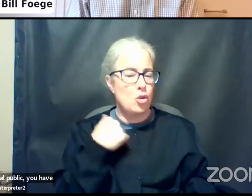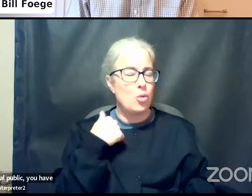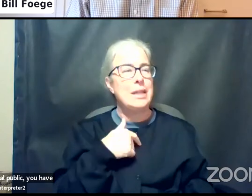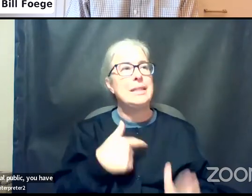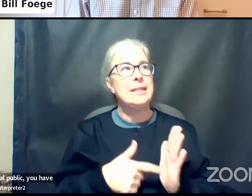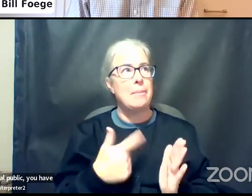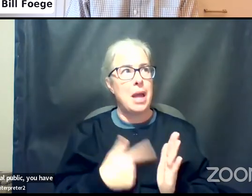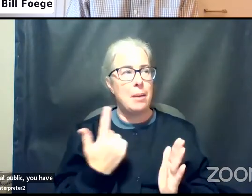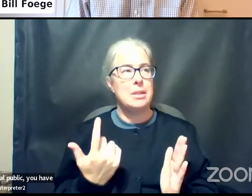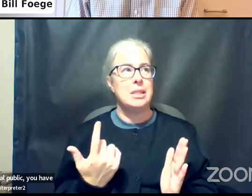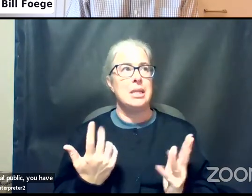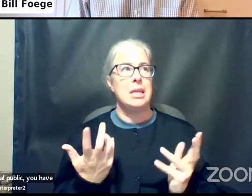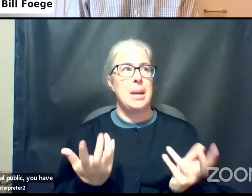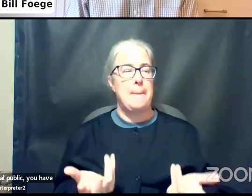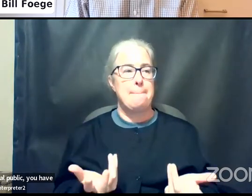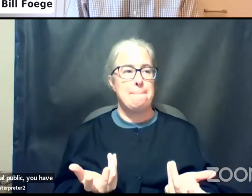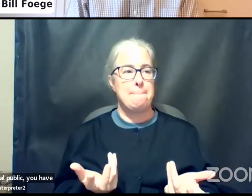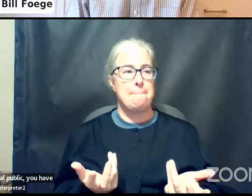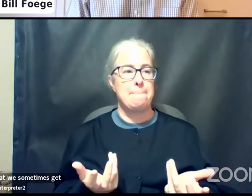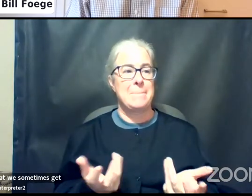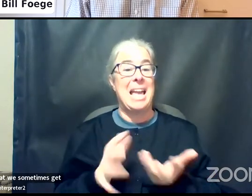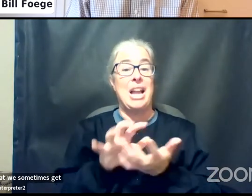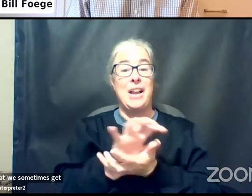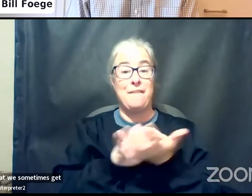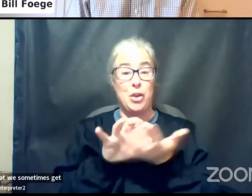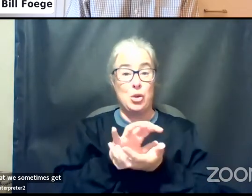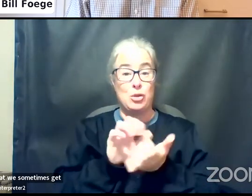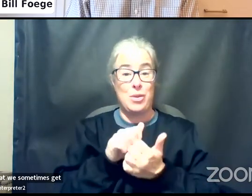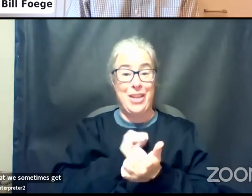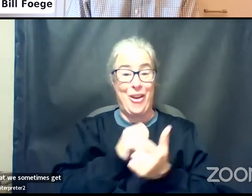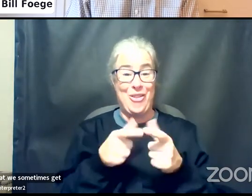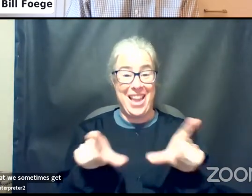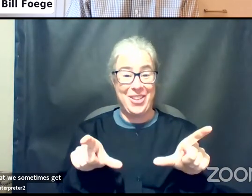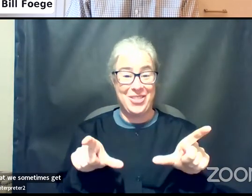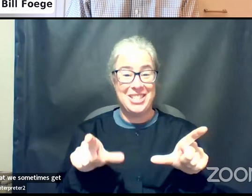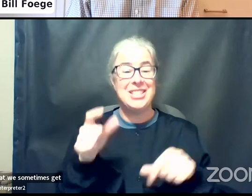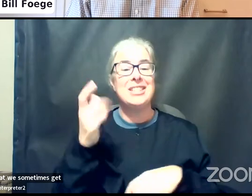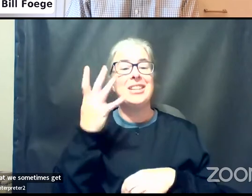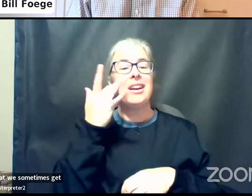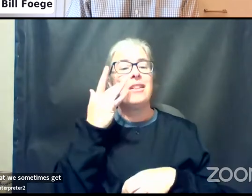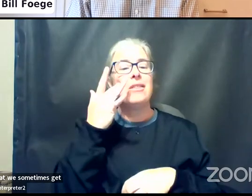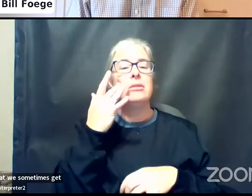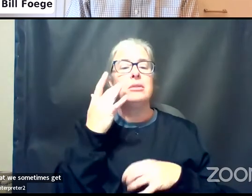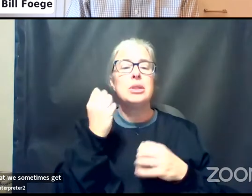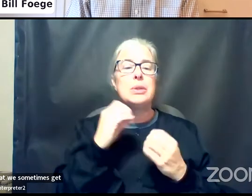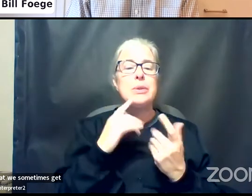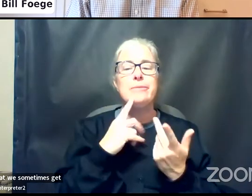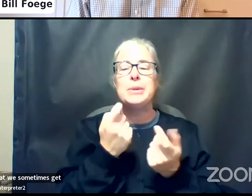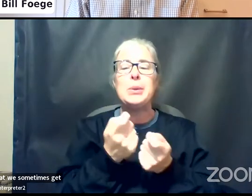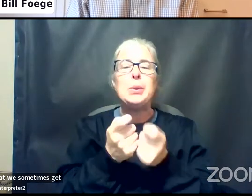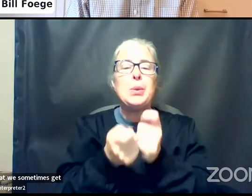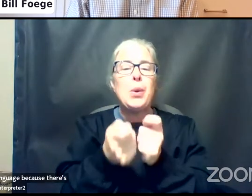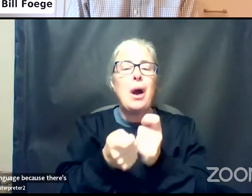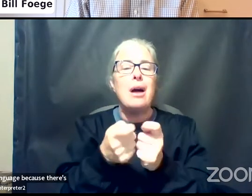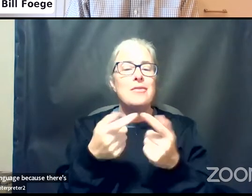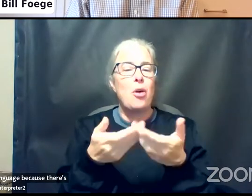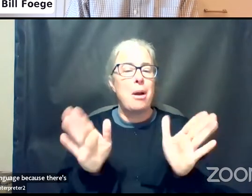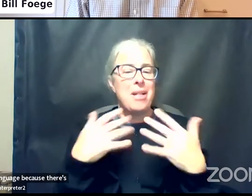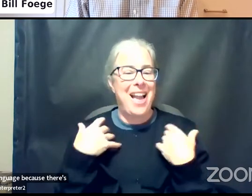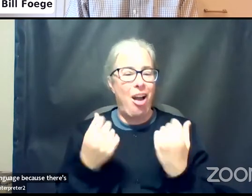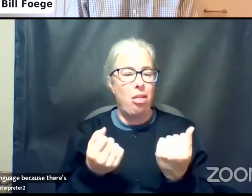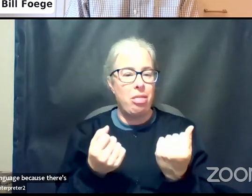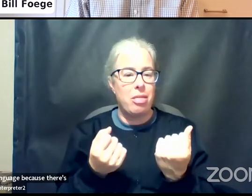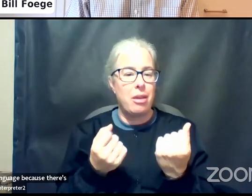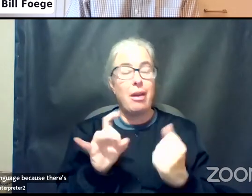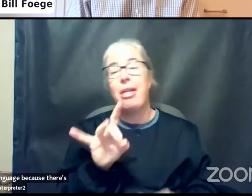sometimes get um kind of confused with our own language because there's so many nuances to Public Health that